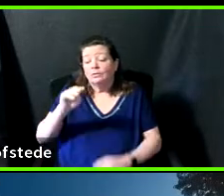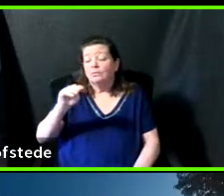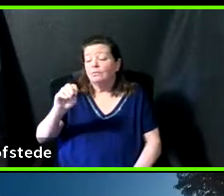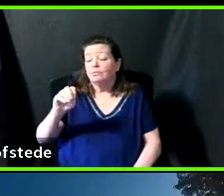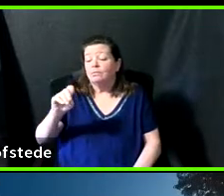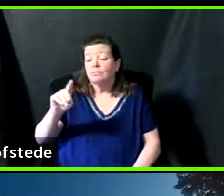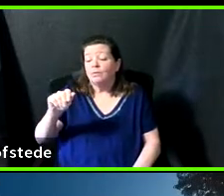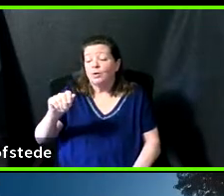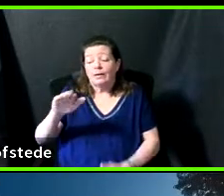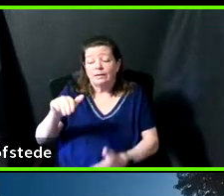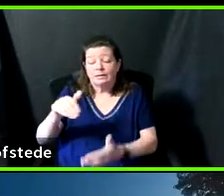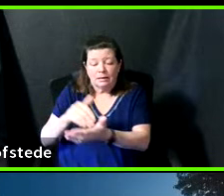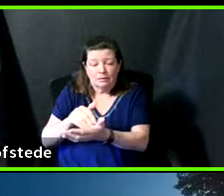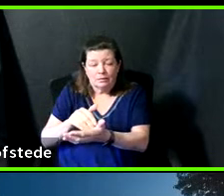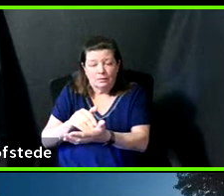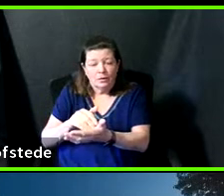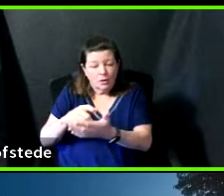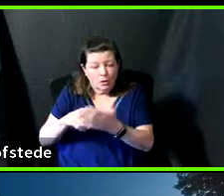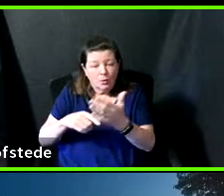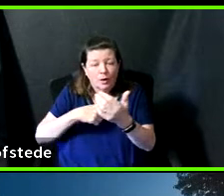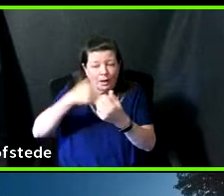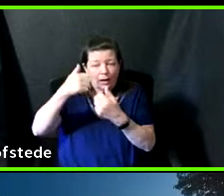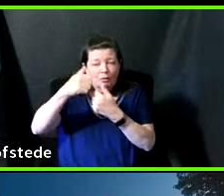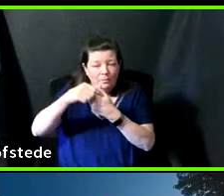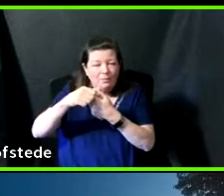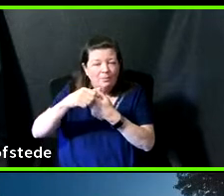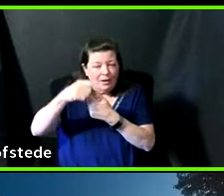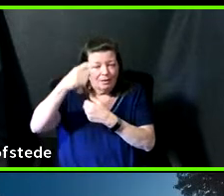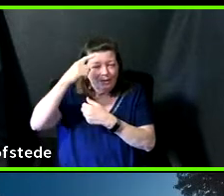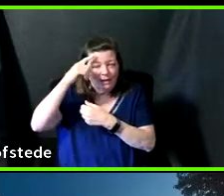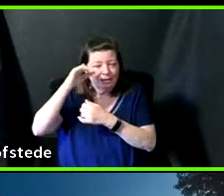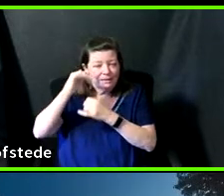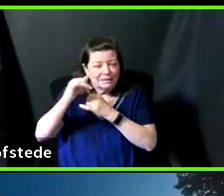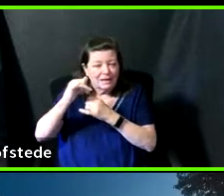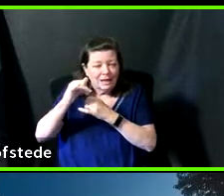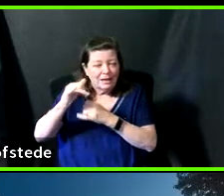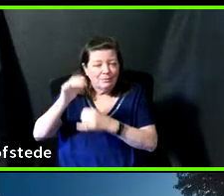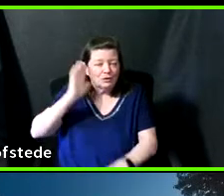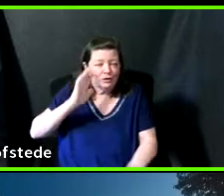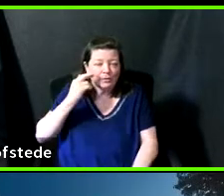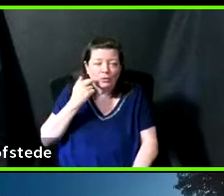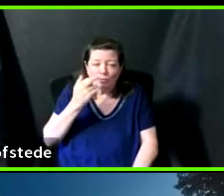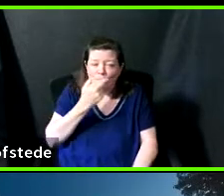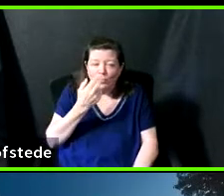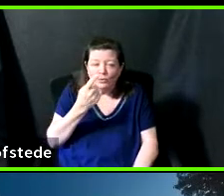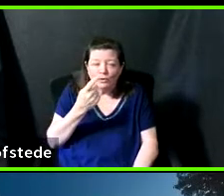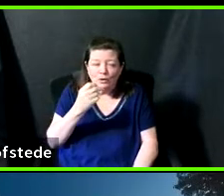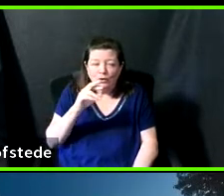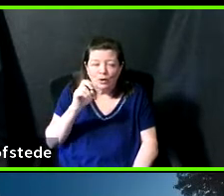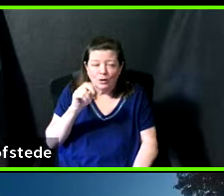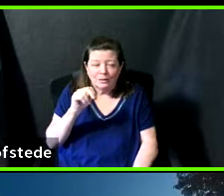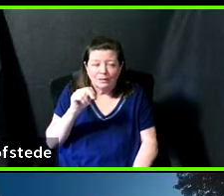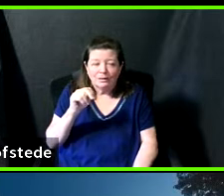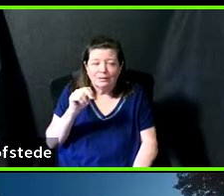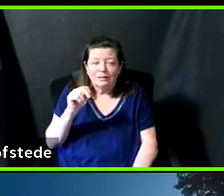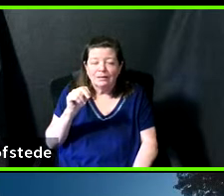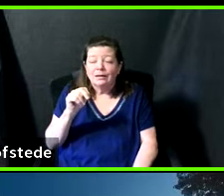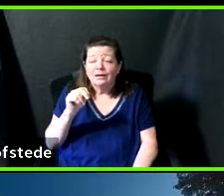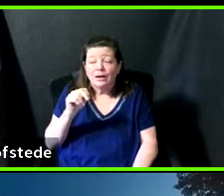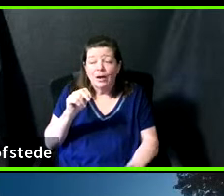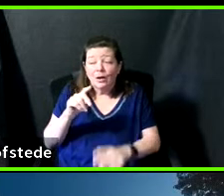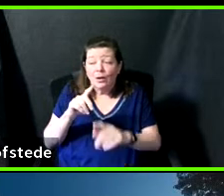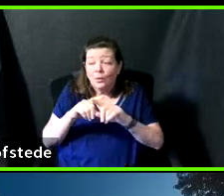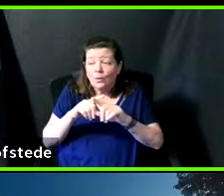what I remember, I think that's the same thing that used to be the Rose Garden Arena. Yep. What I